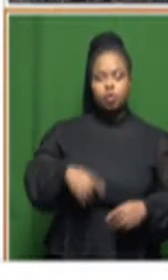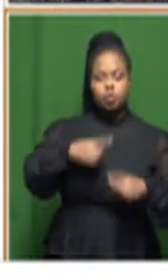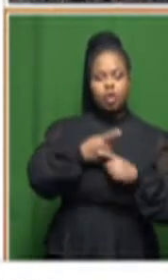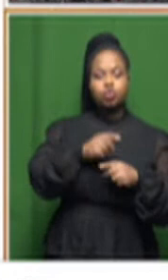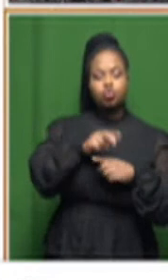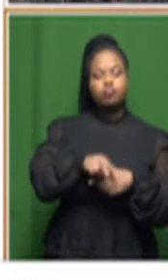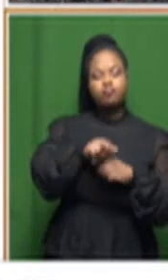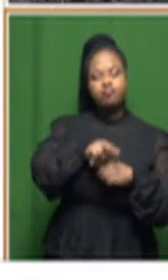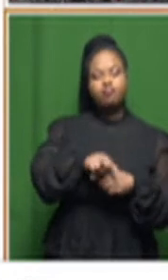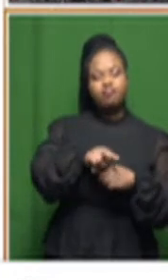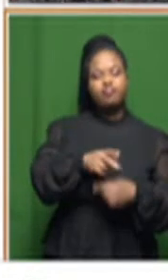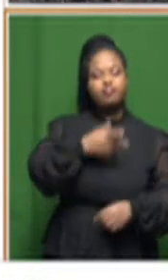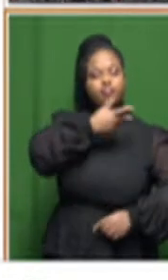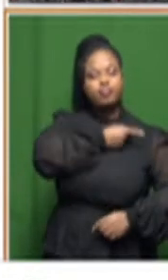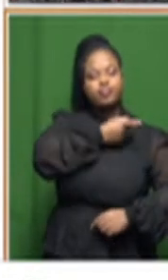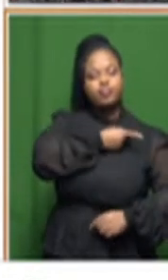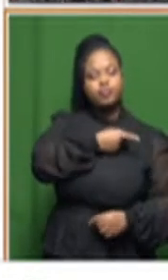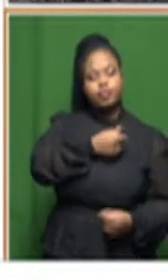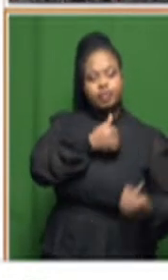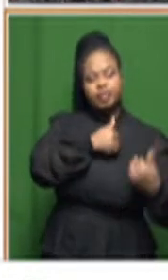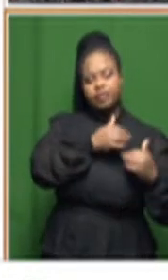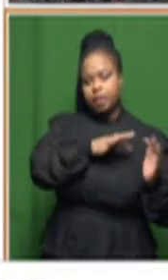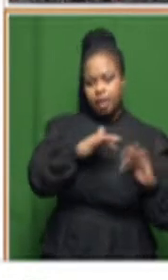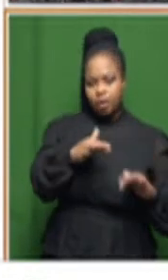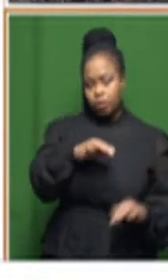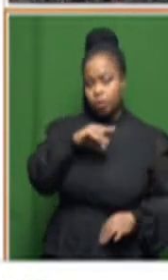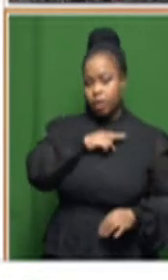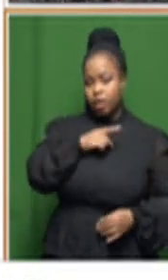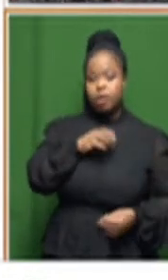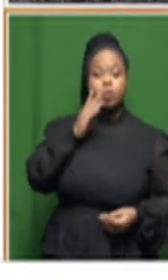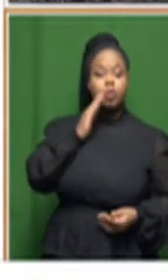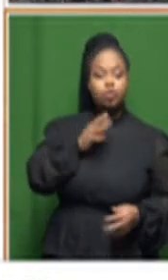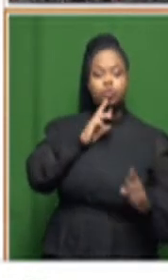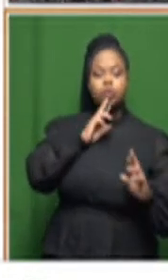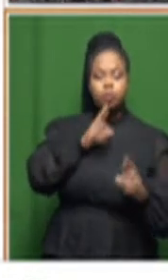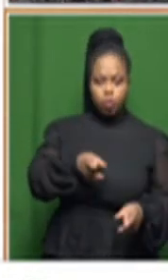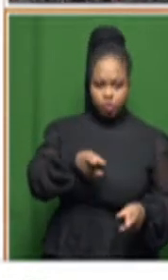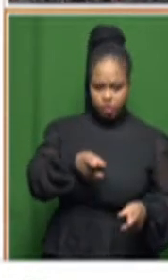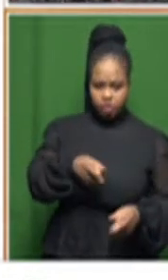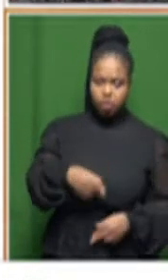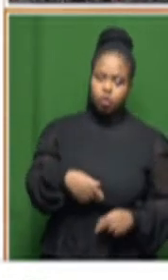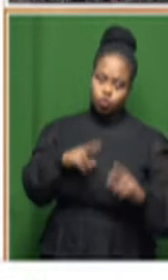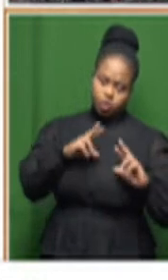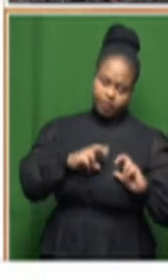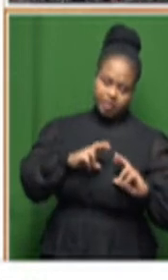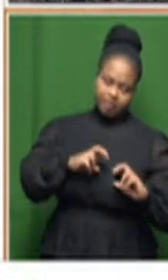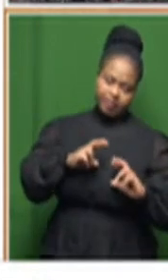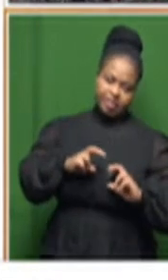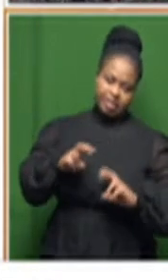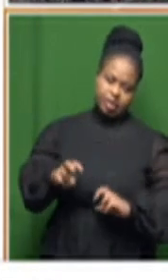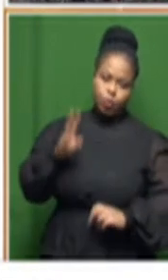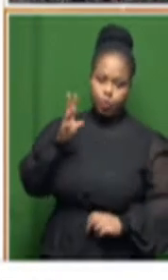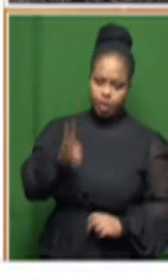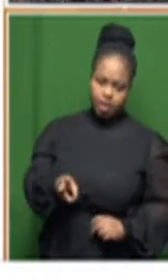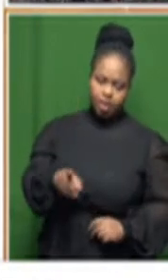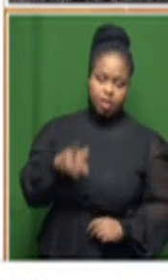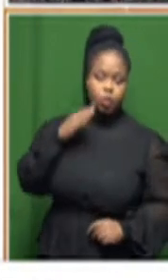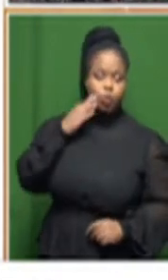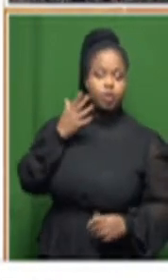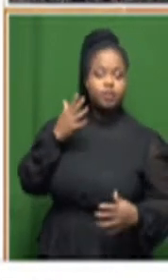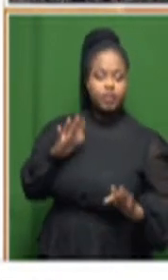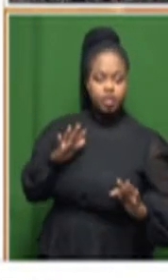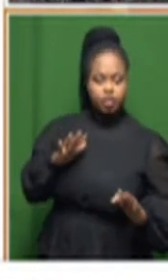the safety of the vaccines. So when adverse events are being reported, they are investigated. From there,